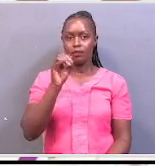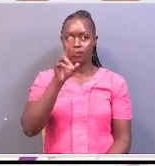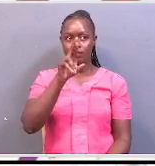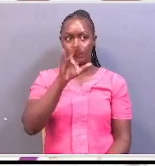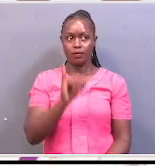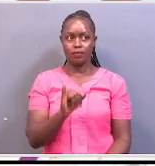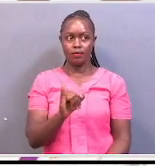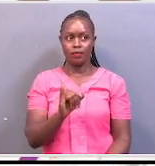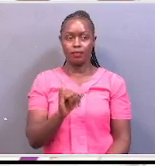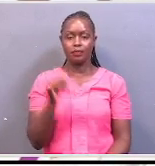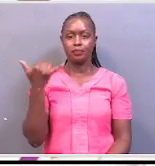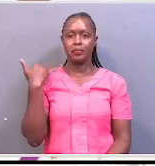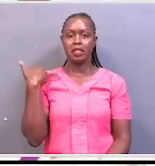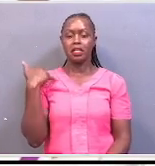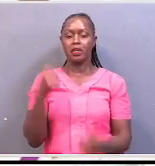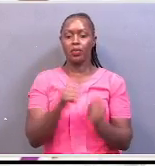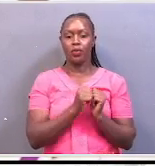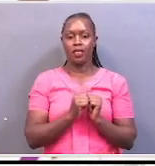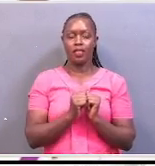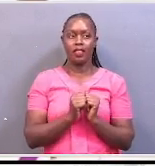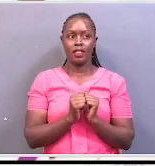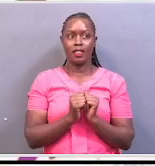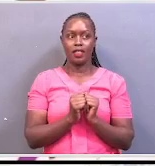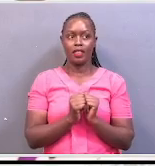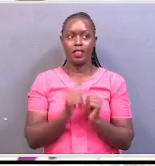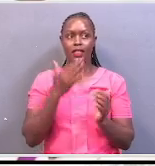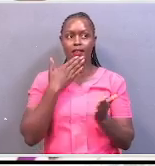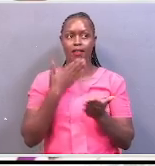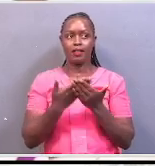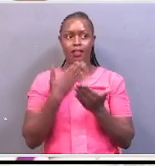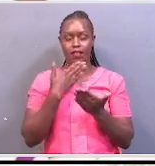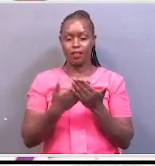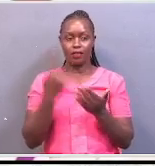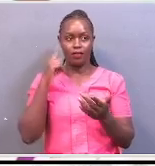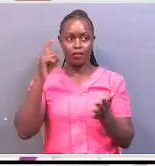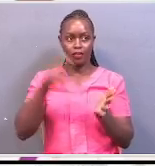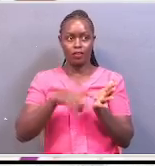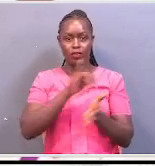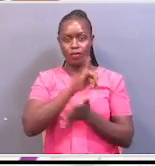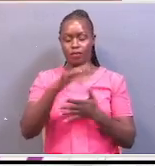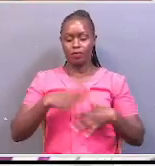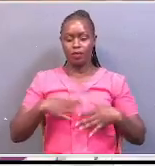was there yesterday. Thank you very much. I thought of recognizing those leaders. Asante sana.